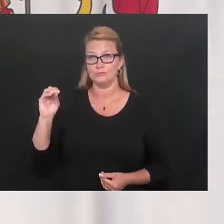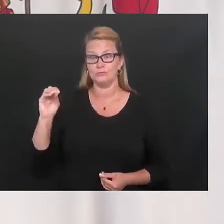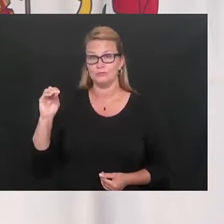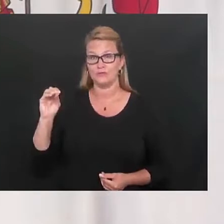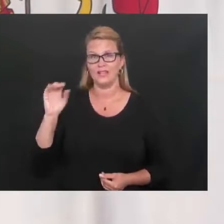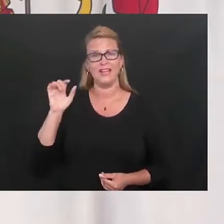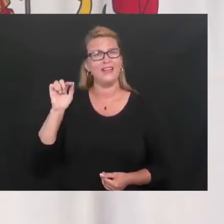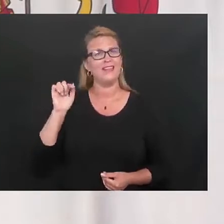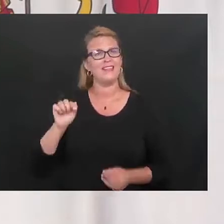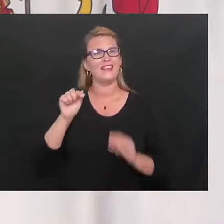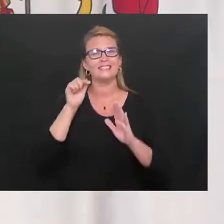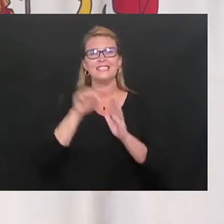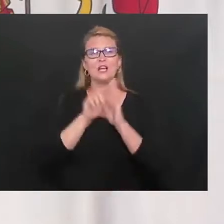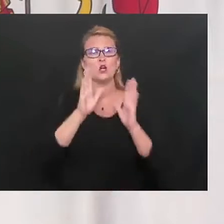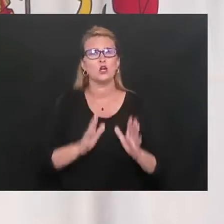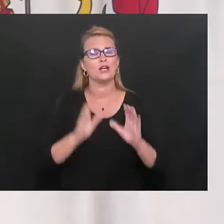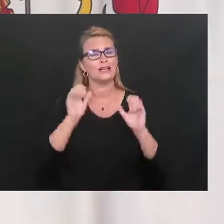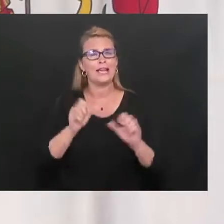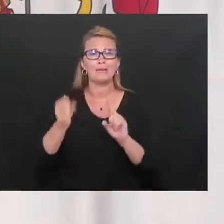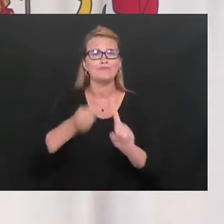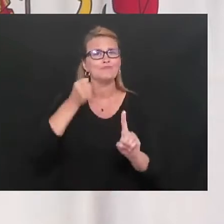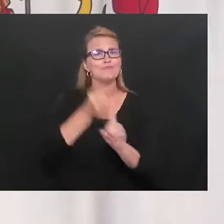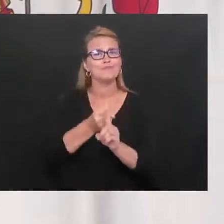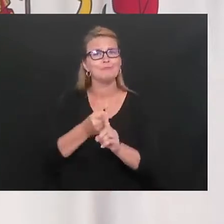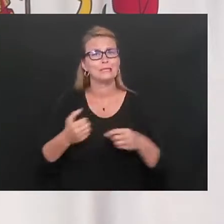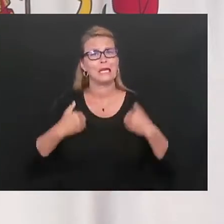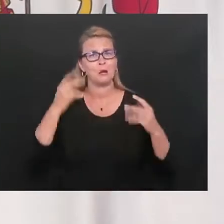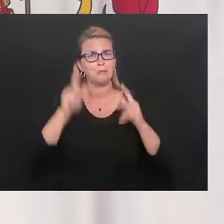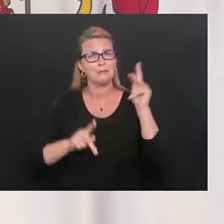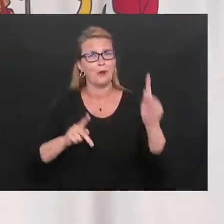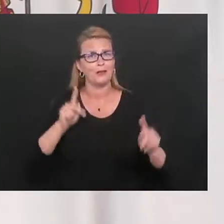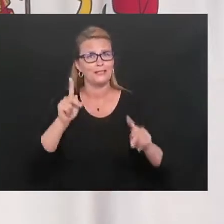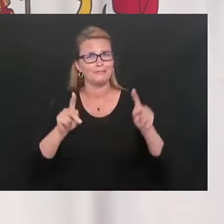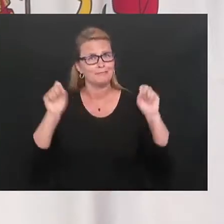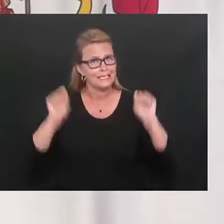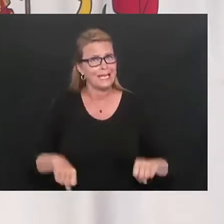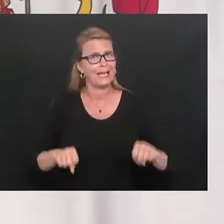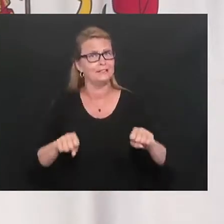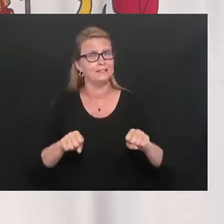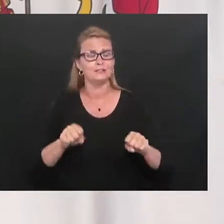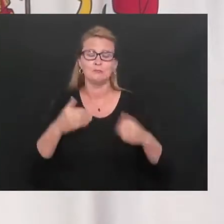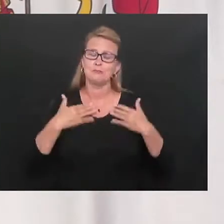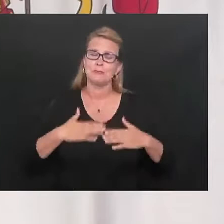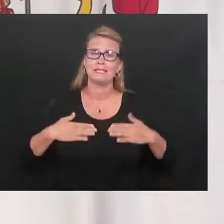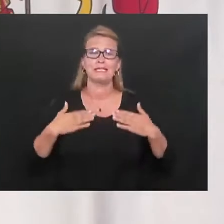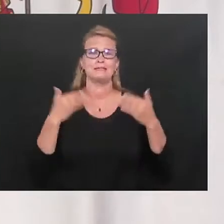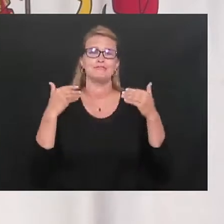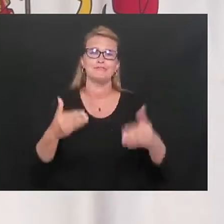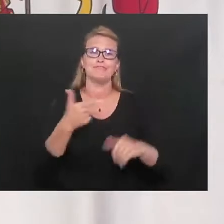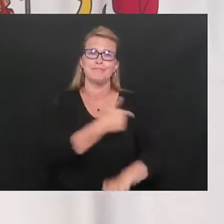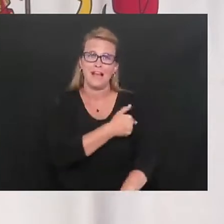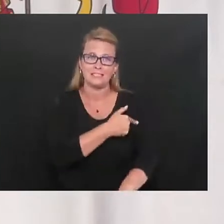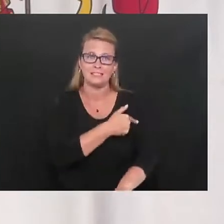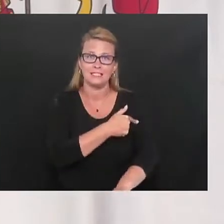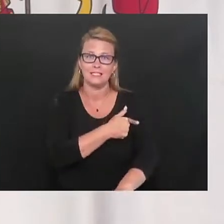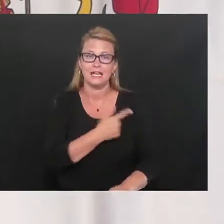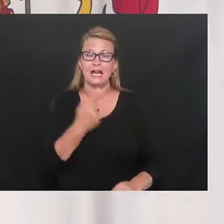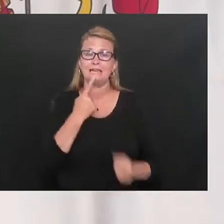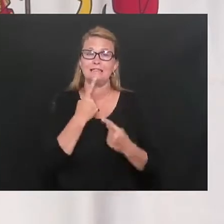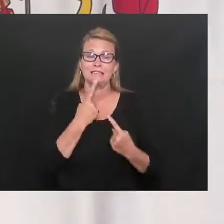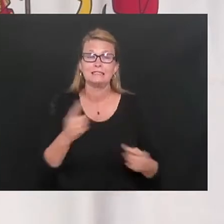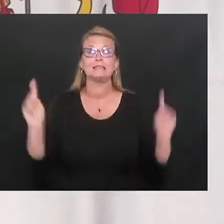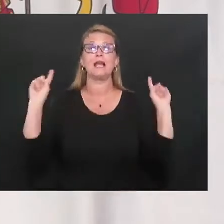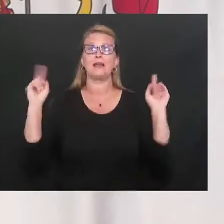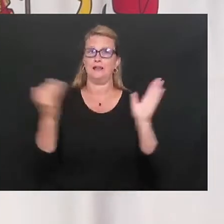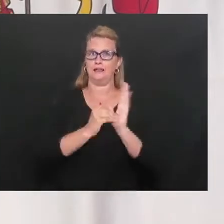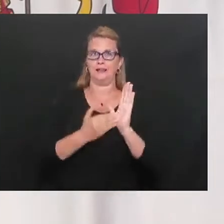This killer can attack the young. We've all got to get vaccinated. I say it to you over and over and